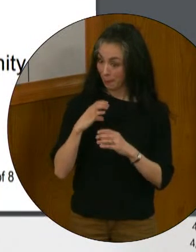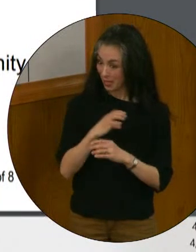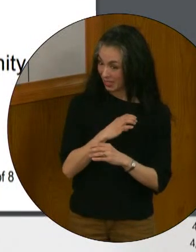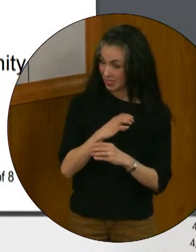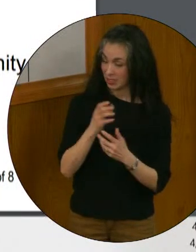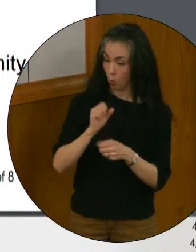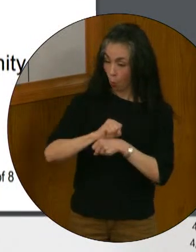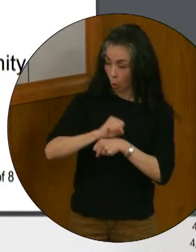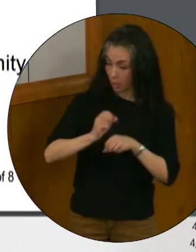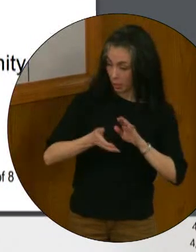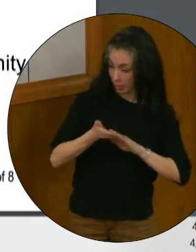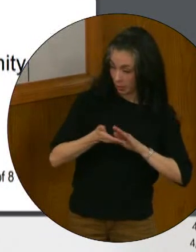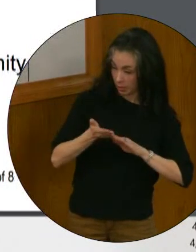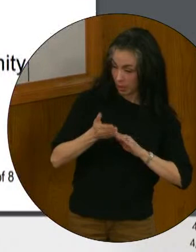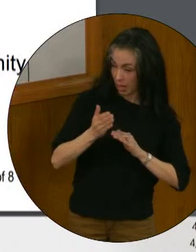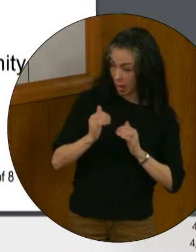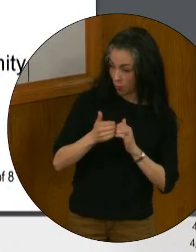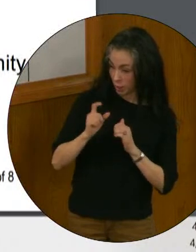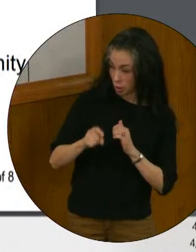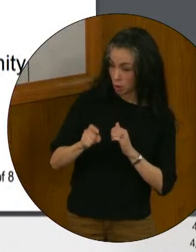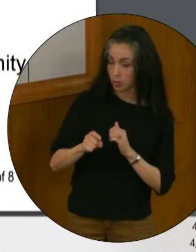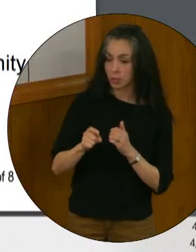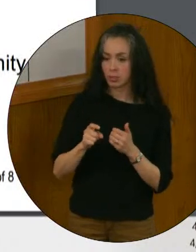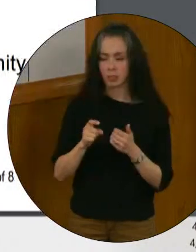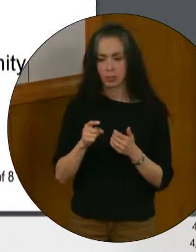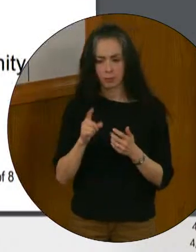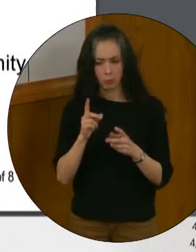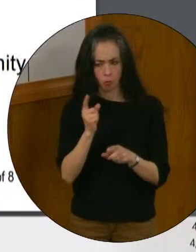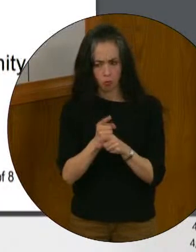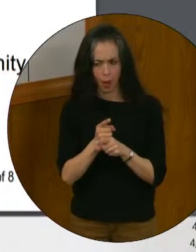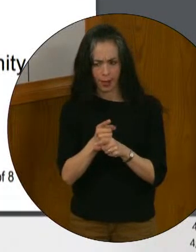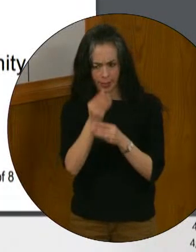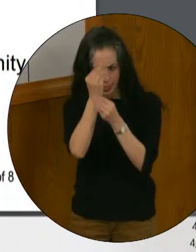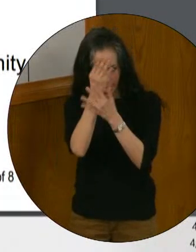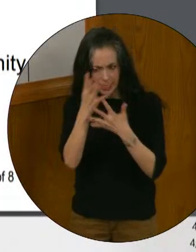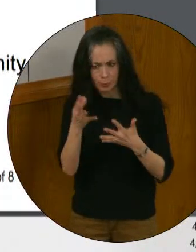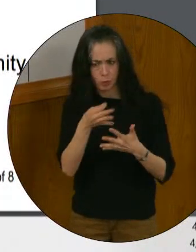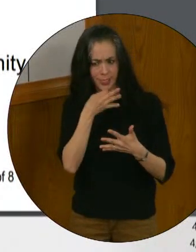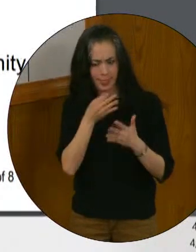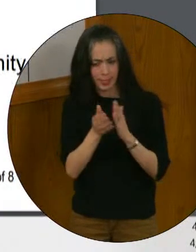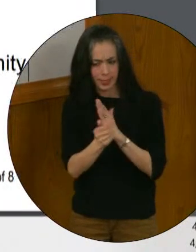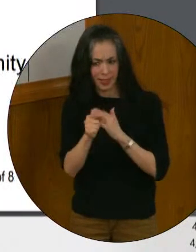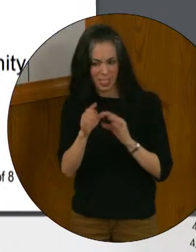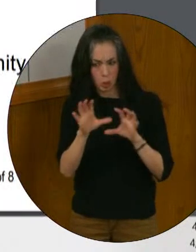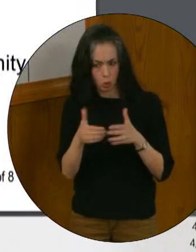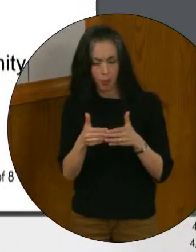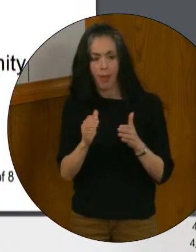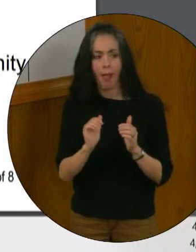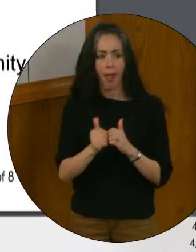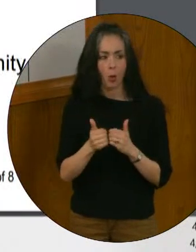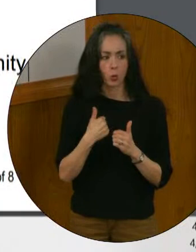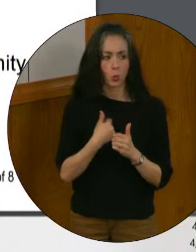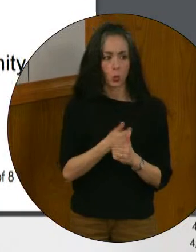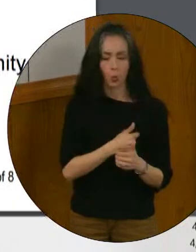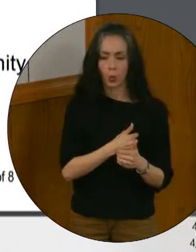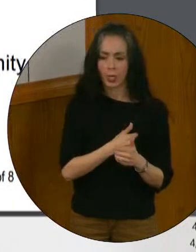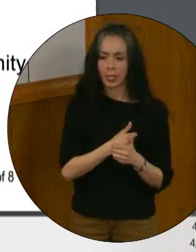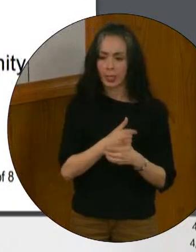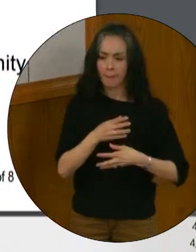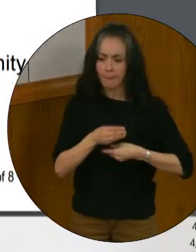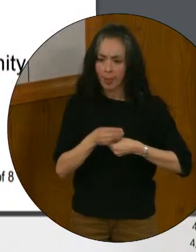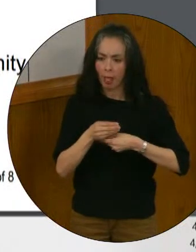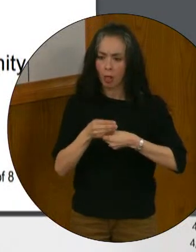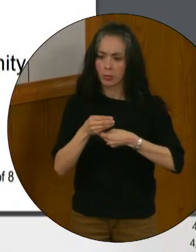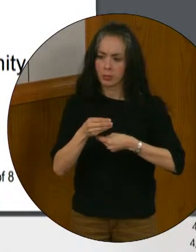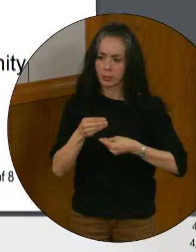be? Do we have the right expertise within these groups? And if so, how do we build on this work? If